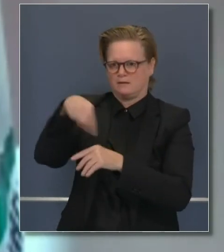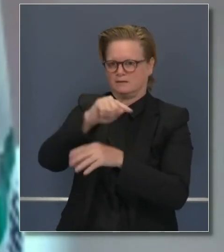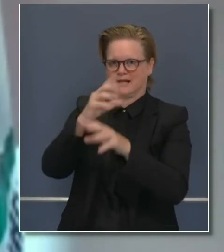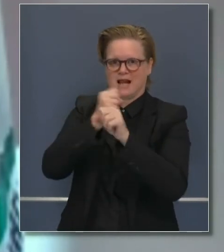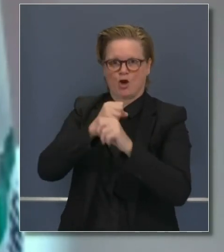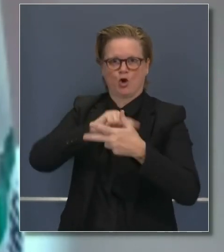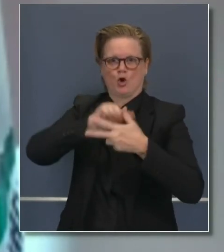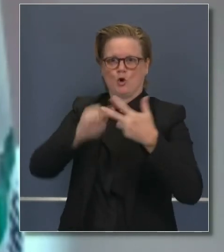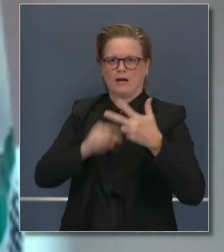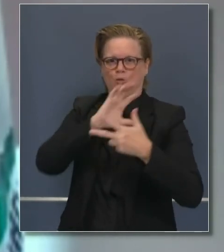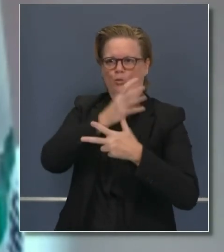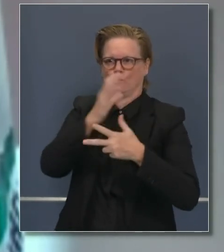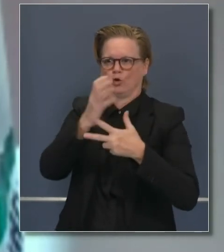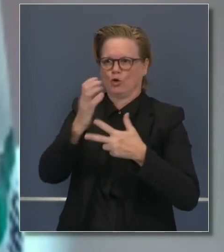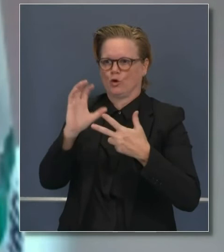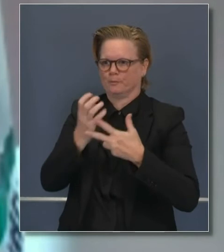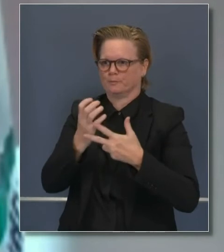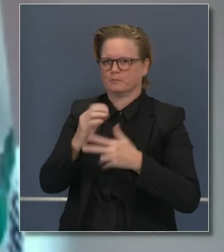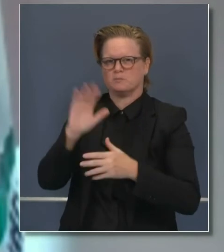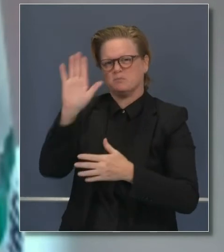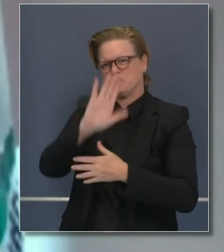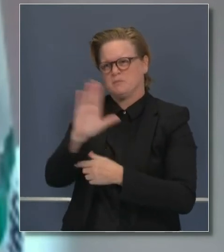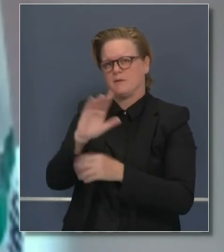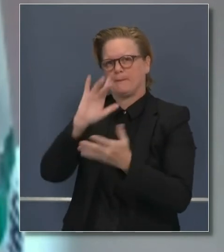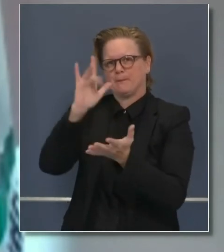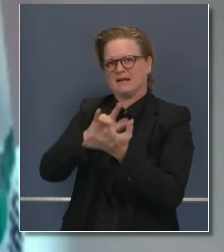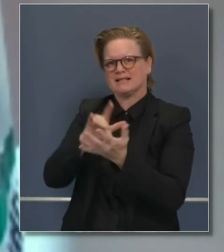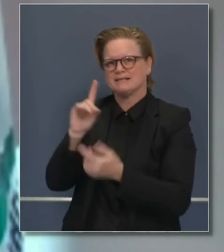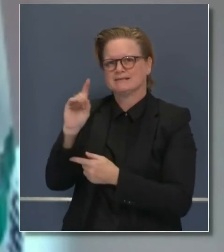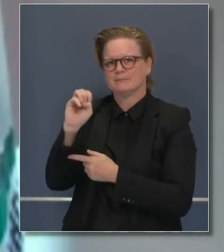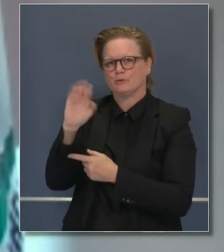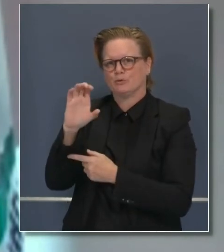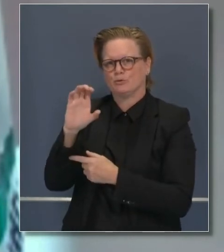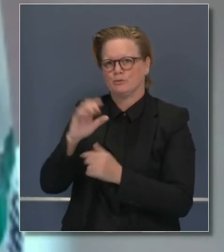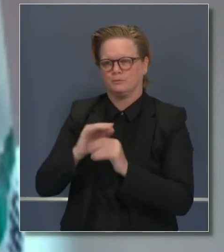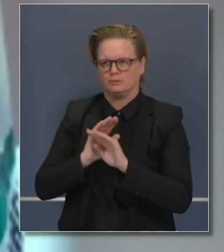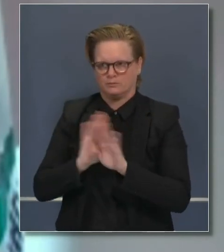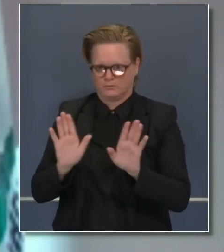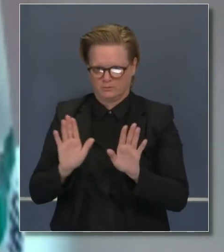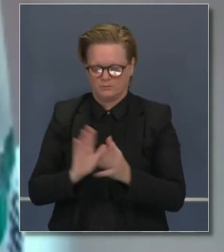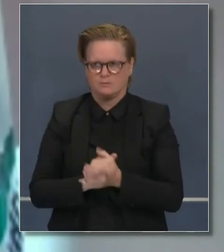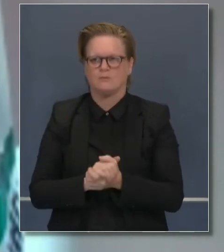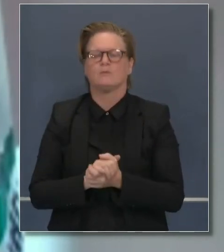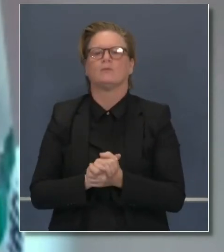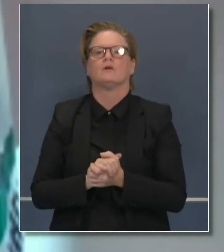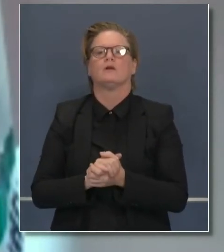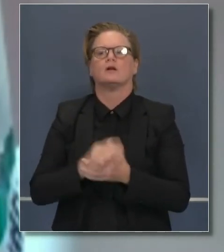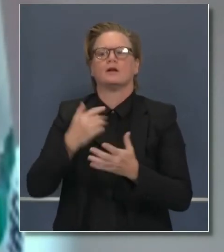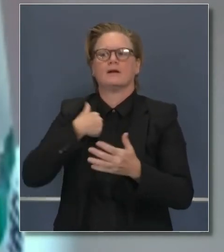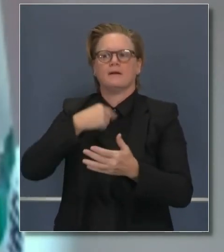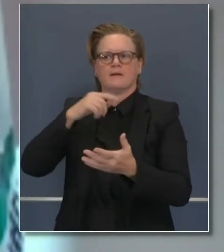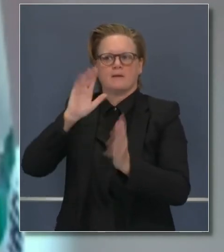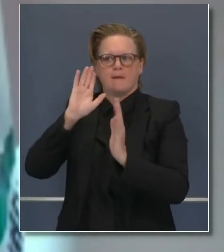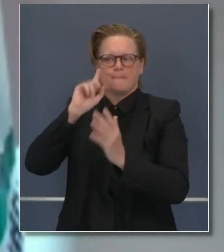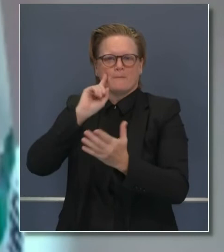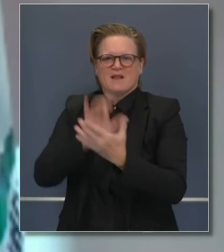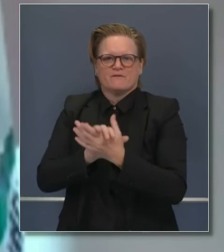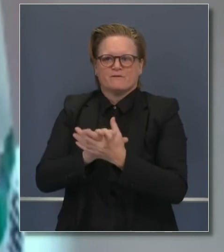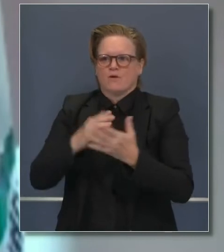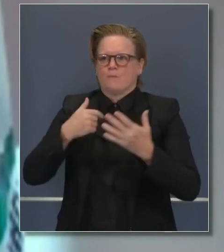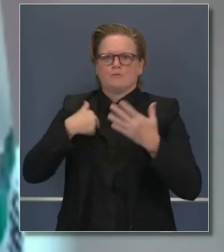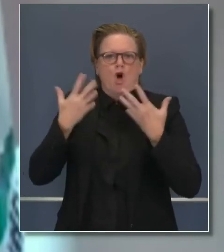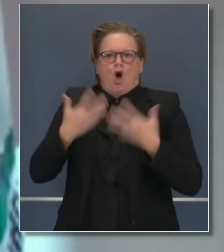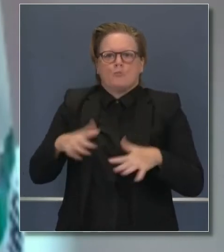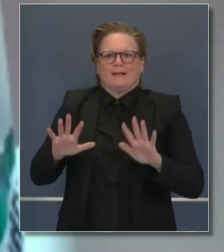month. We believe that those are going to be available. Seems like most of it is ready and produced already. Down the road, there may be